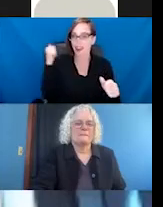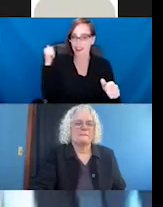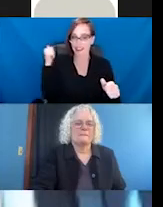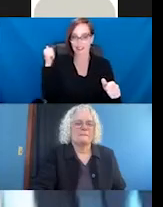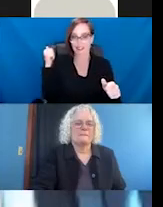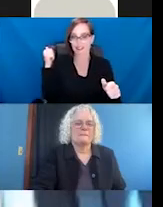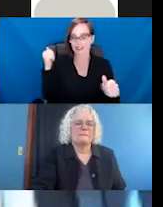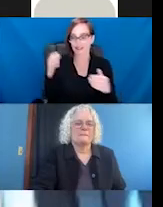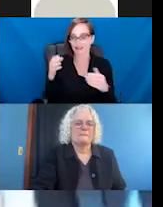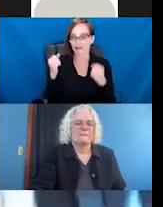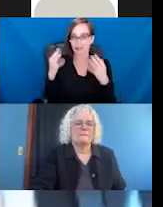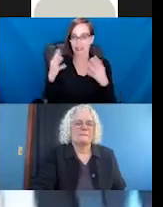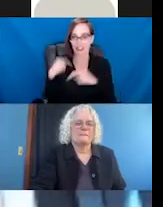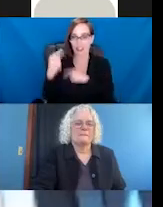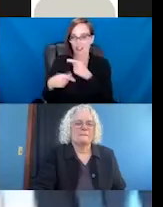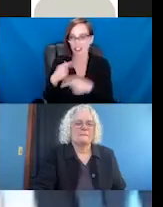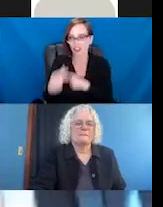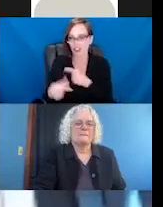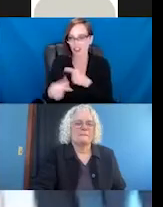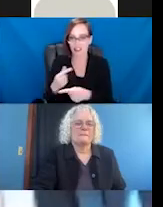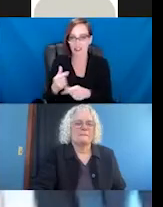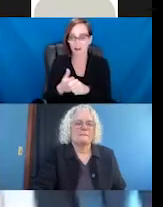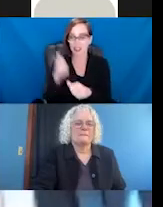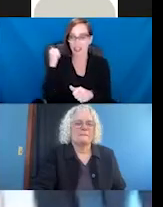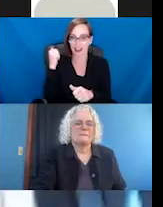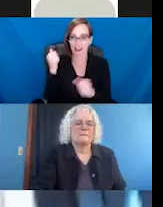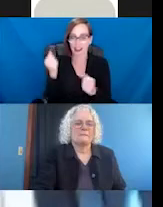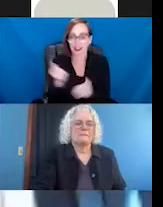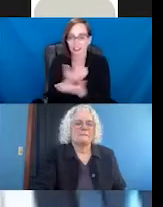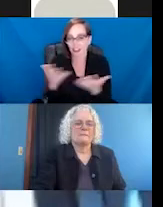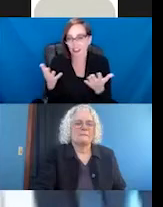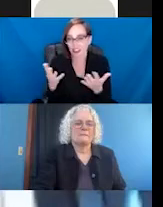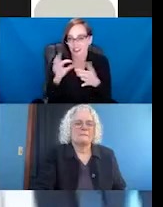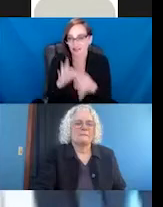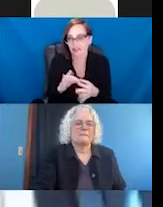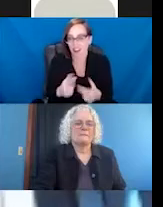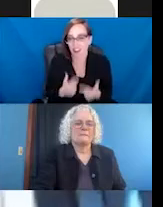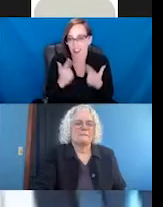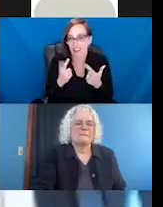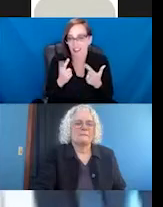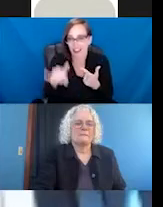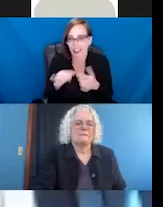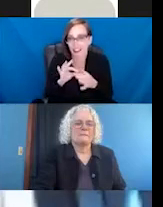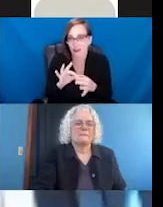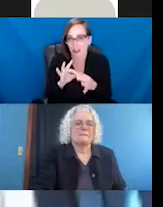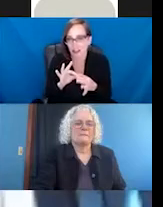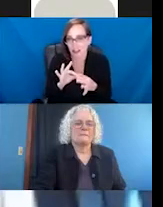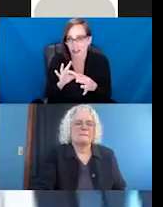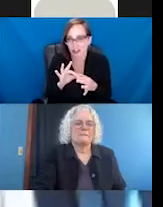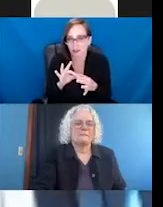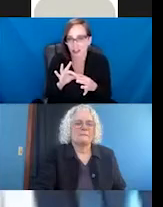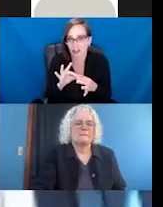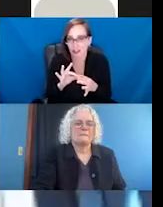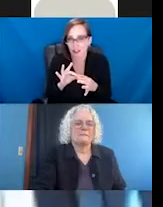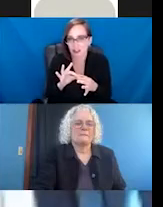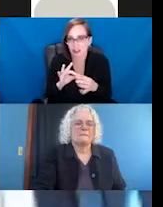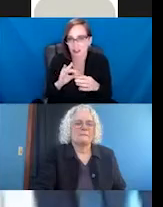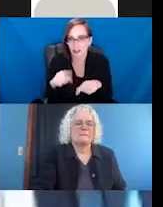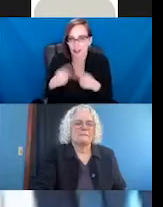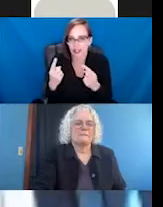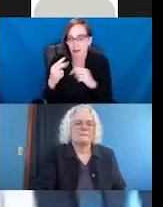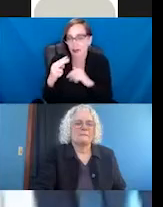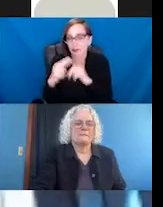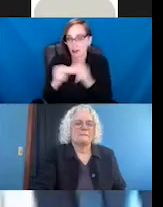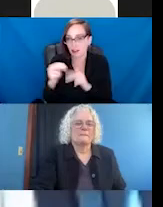board on every aspect of life. And that's just the relationship that has been built,